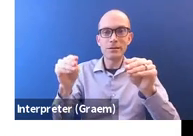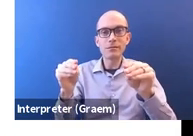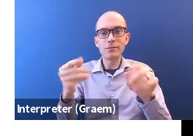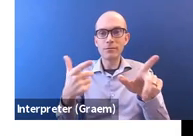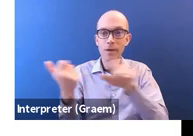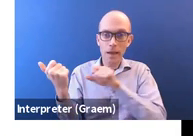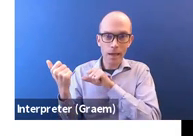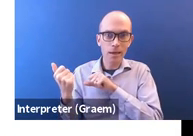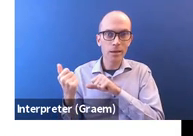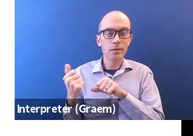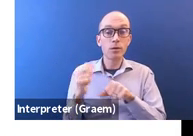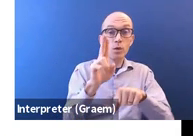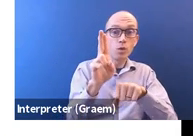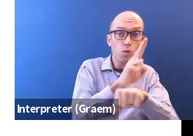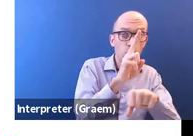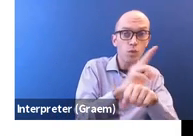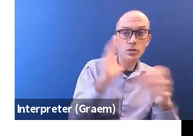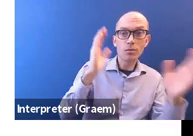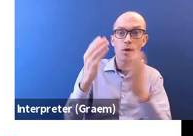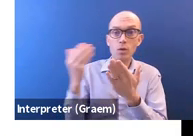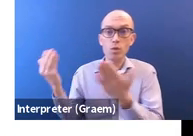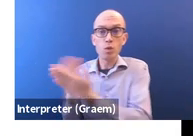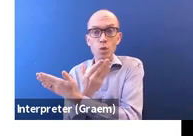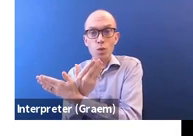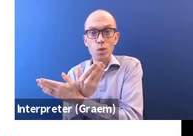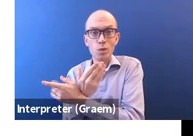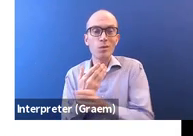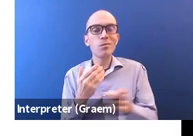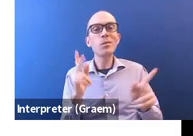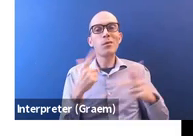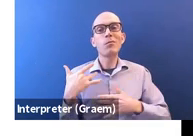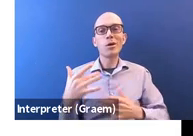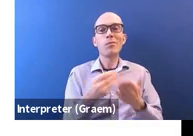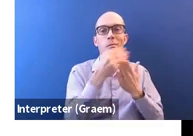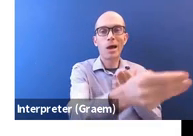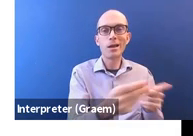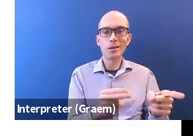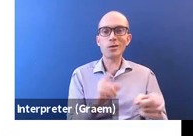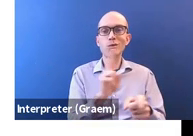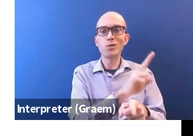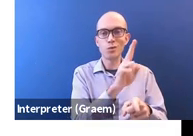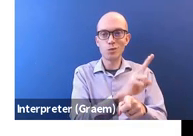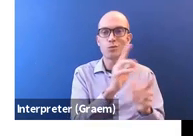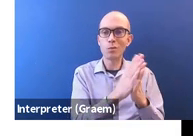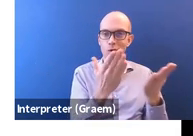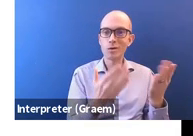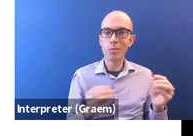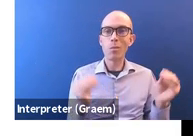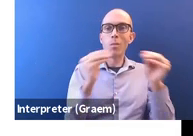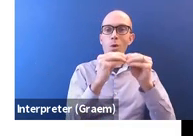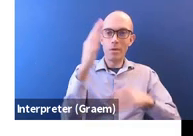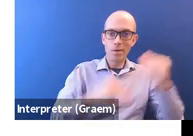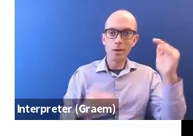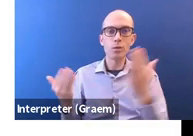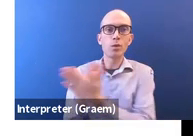Used books comparison to new book purchases are way more on the used side. So we're aware of that, and I think we're in very good shape with